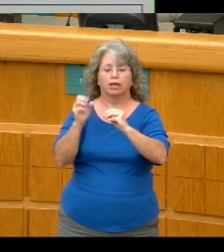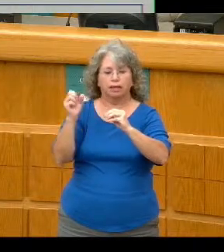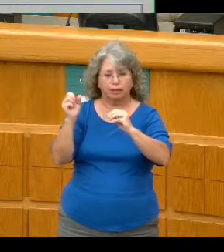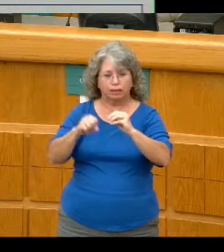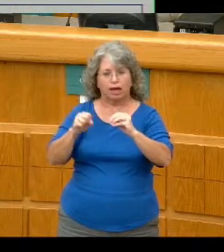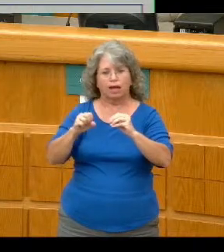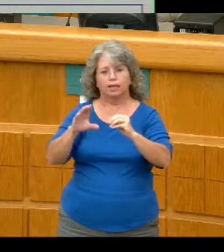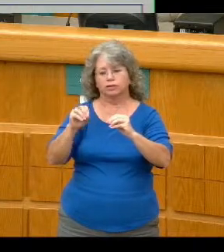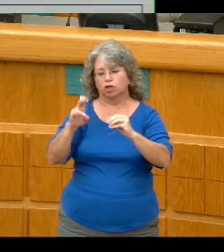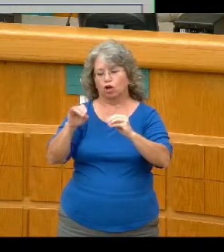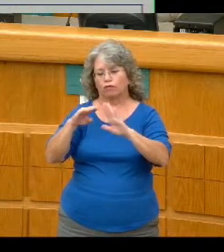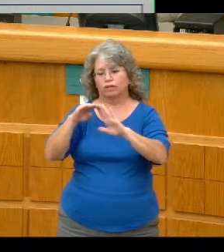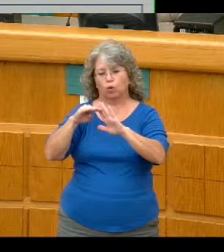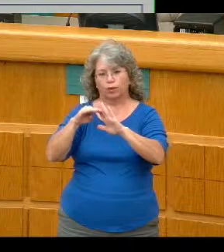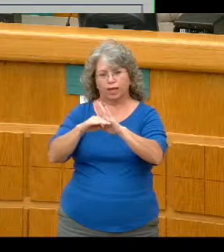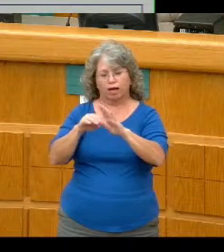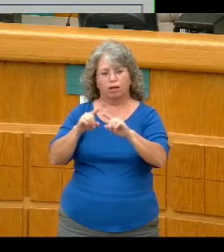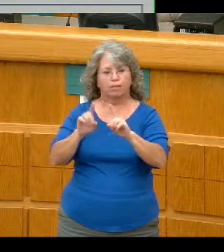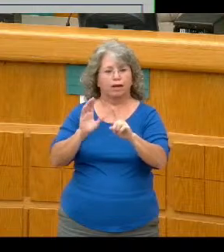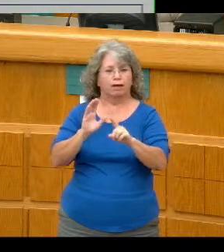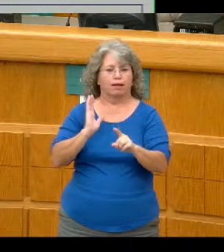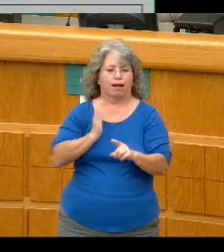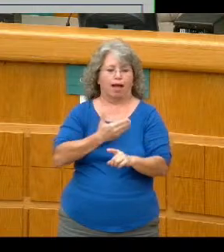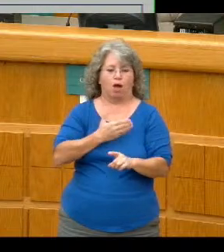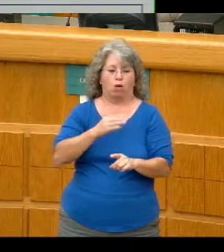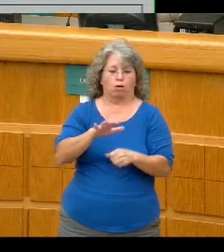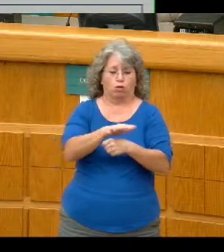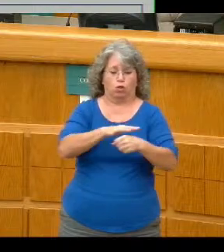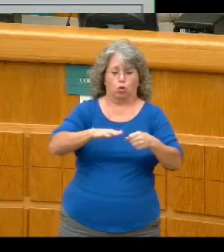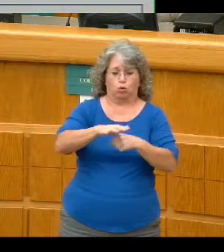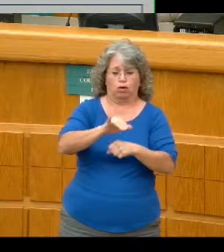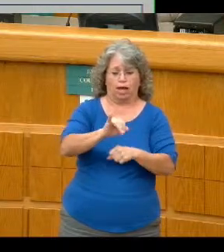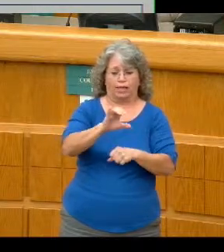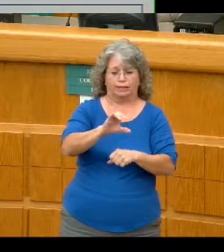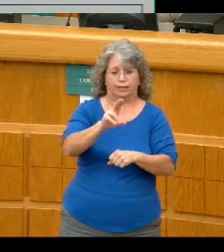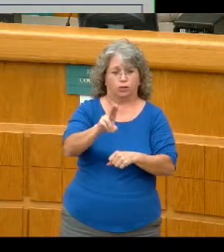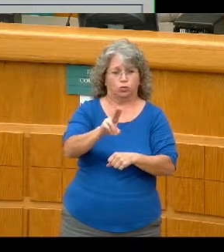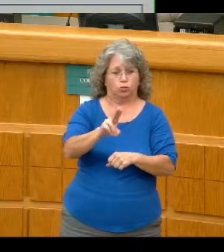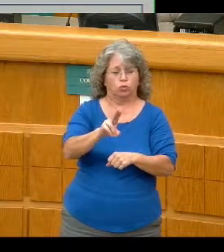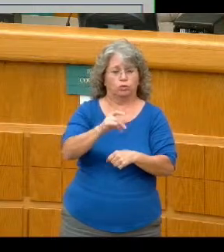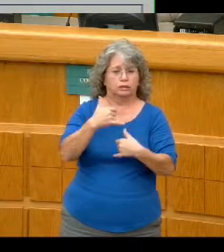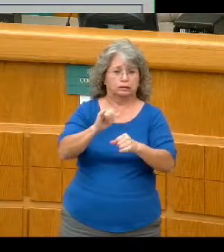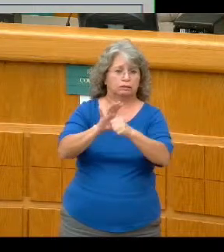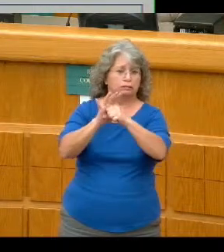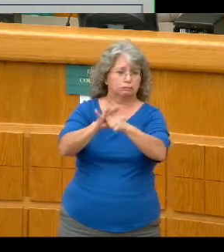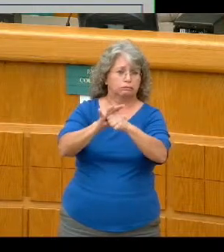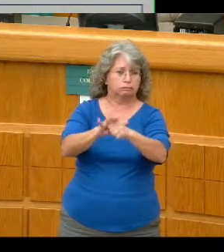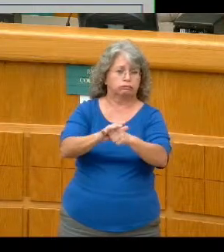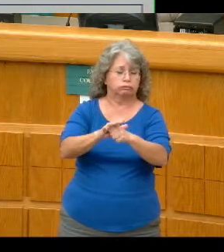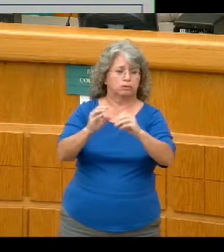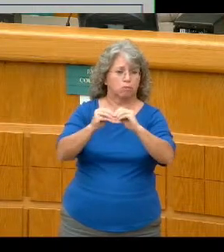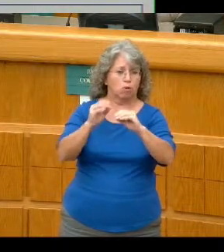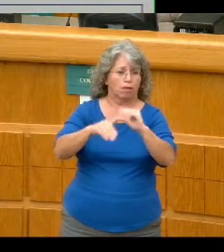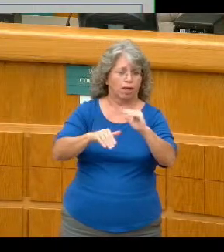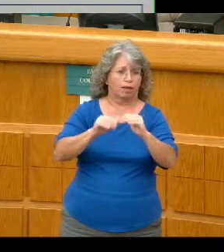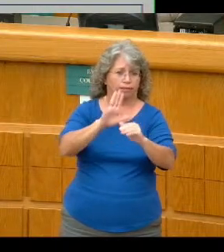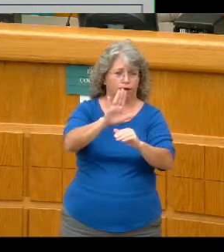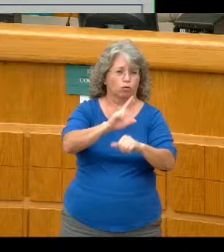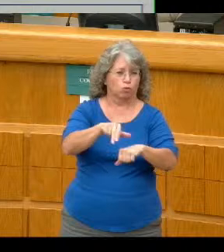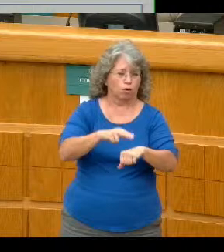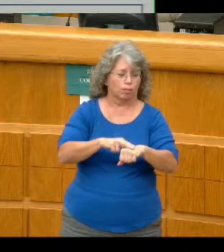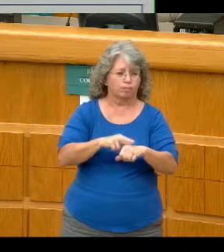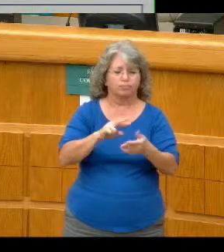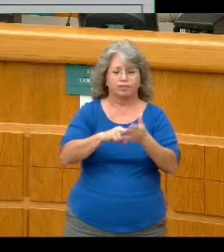So we're seeing continued decline, which is good, but the ICU is still stretched beyond what it would normally be. And so that